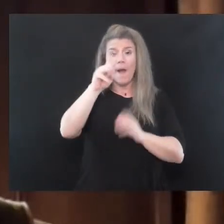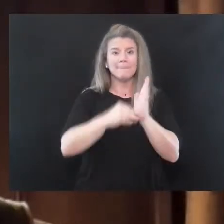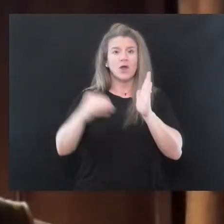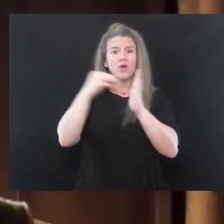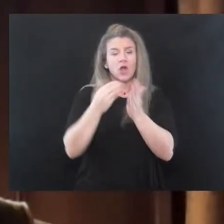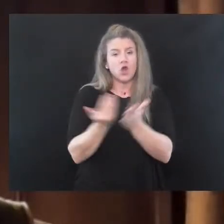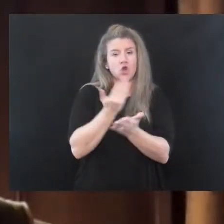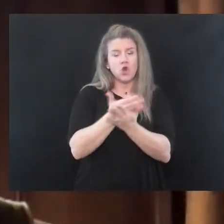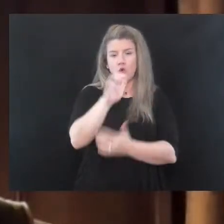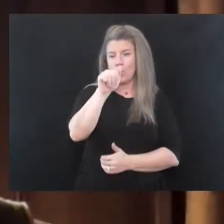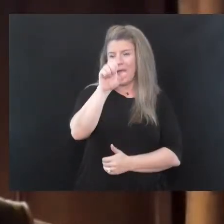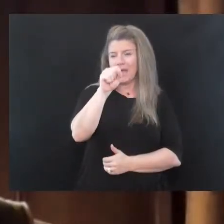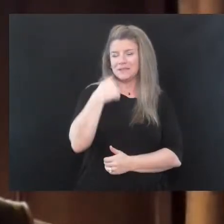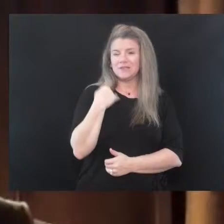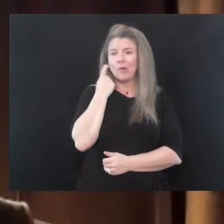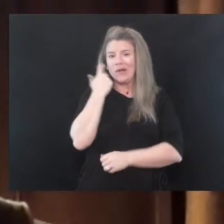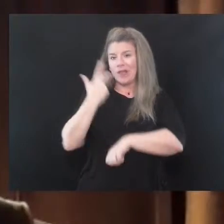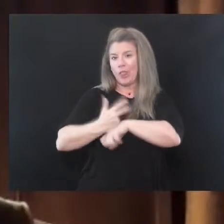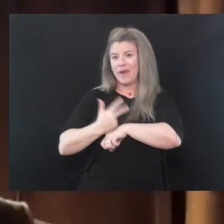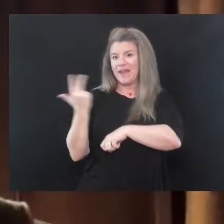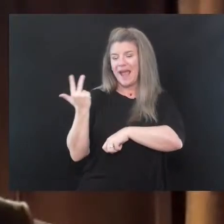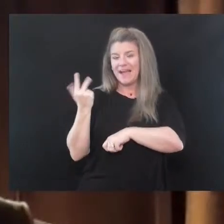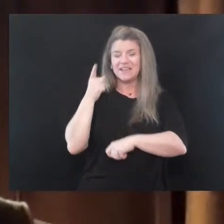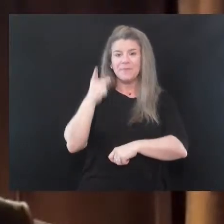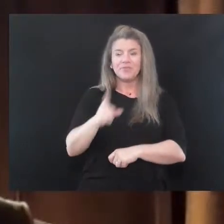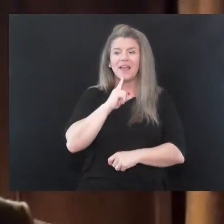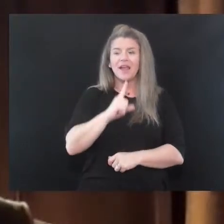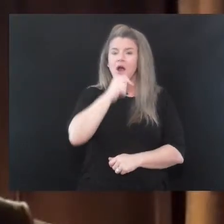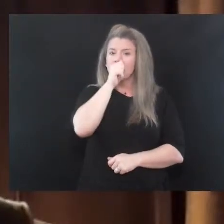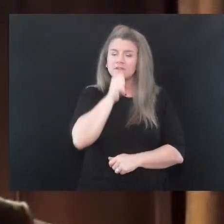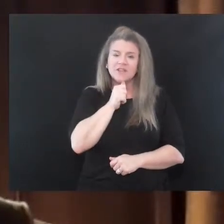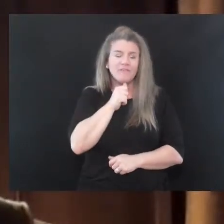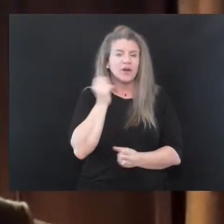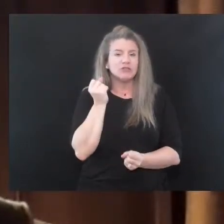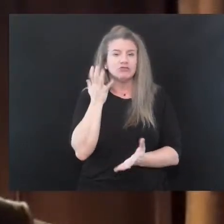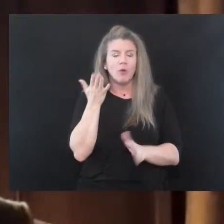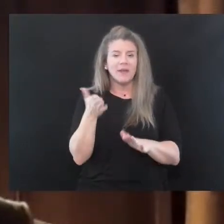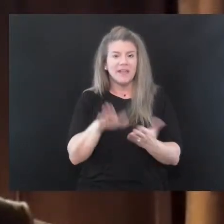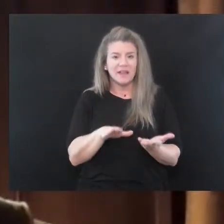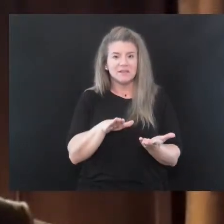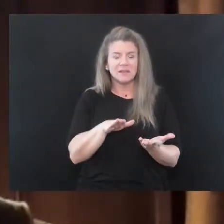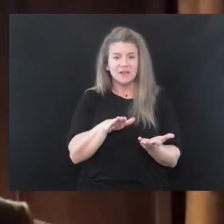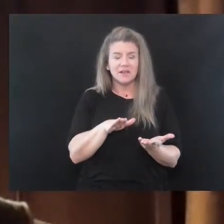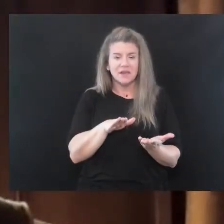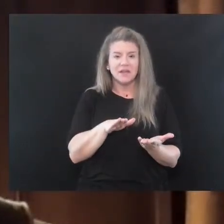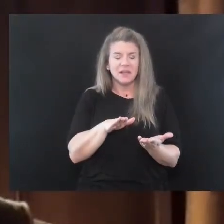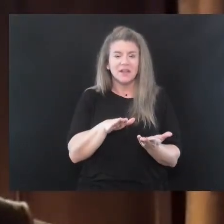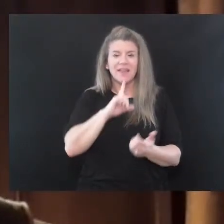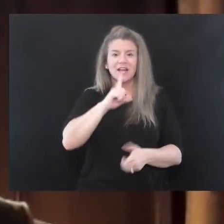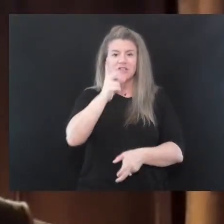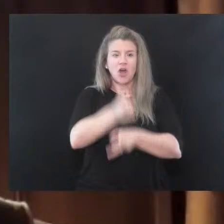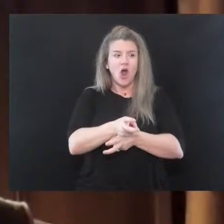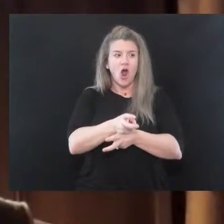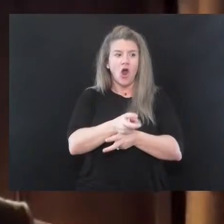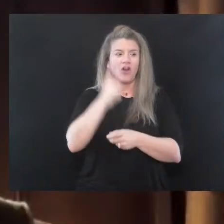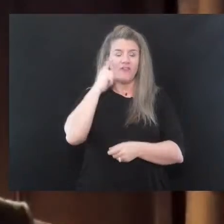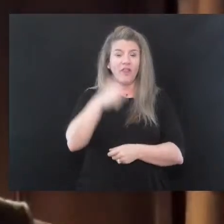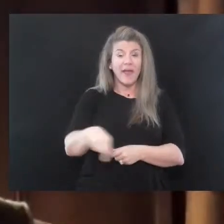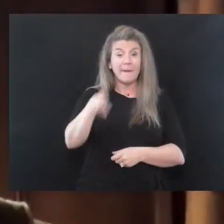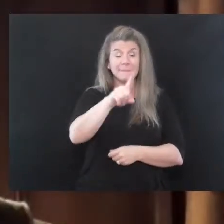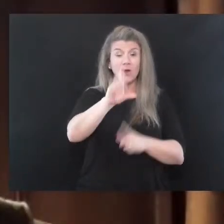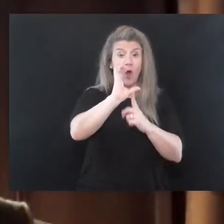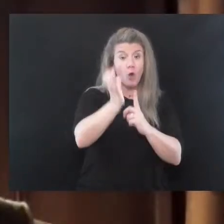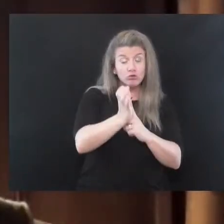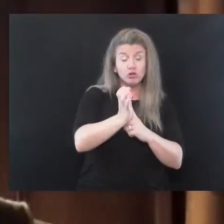in the last 3 days, and they are suffering so many deaths that it is hard for them culturally.